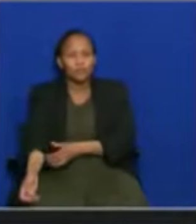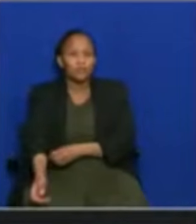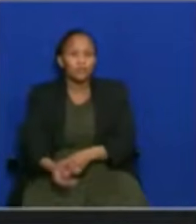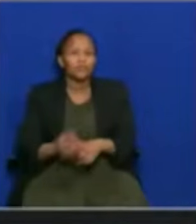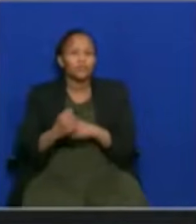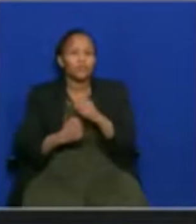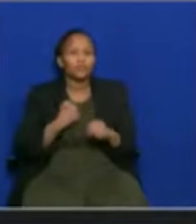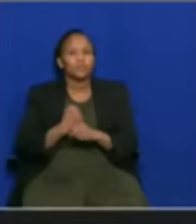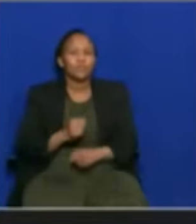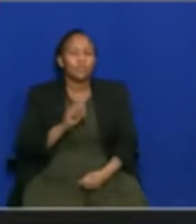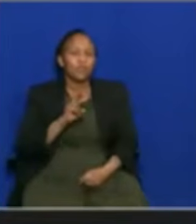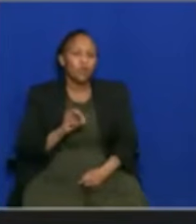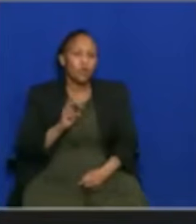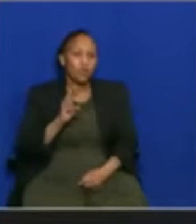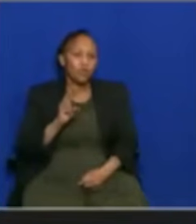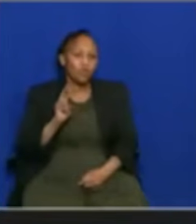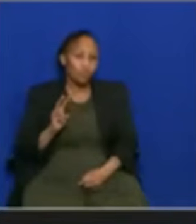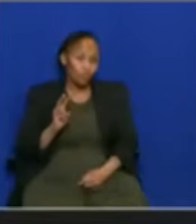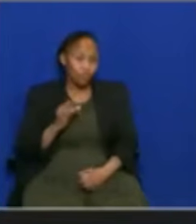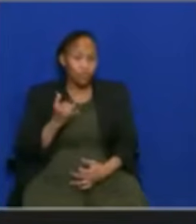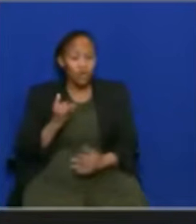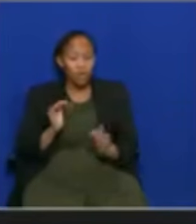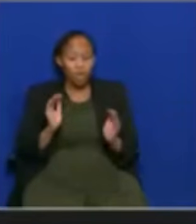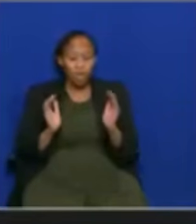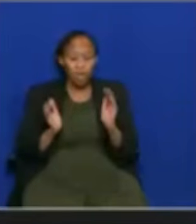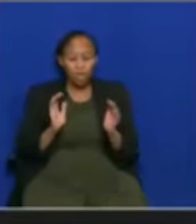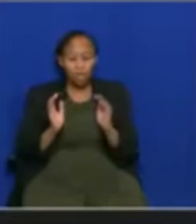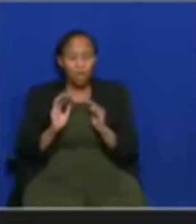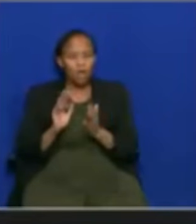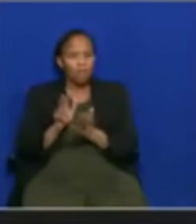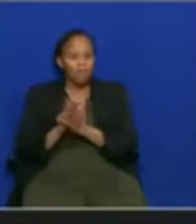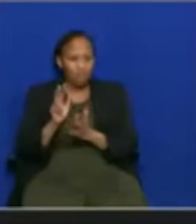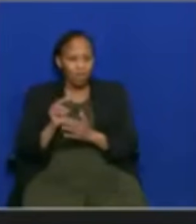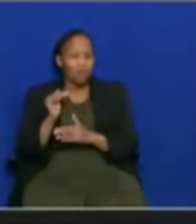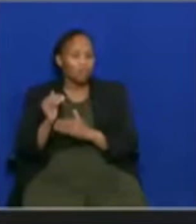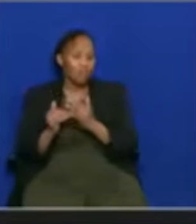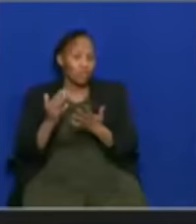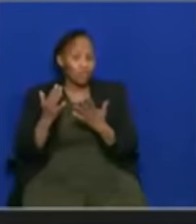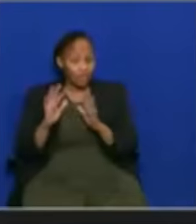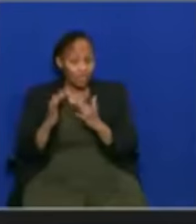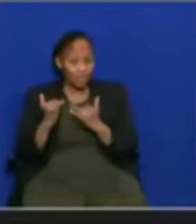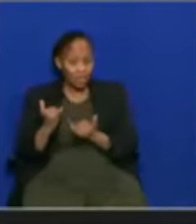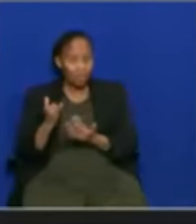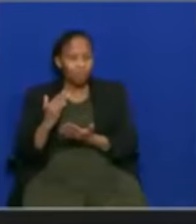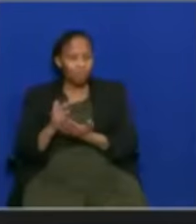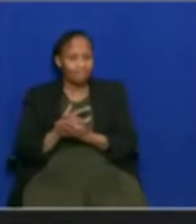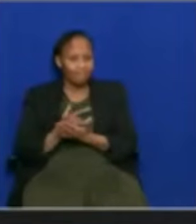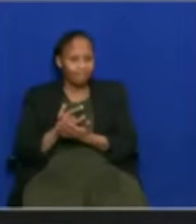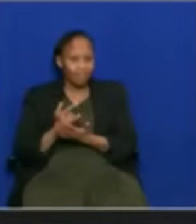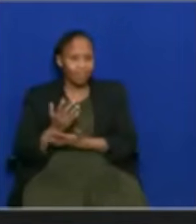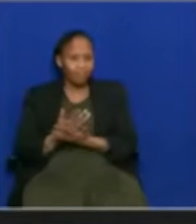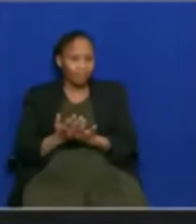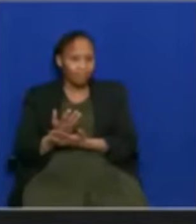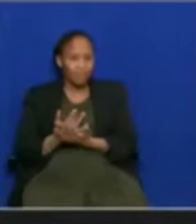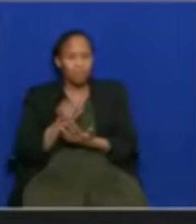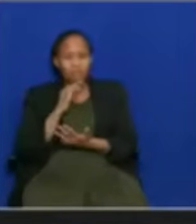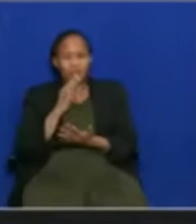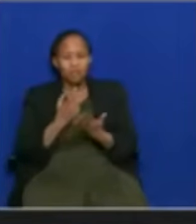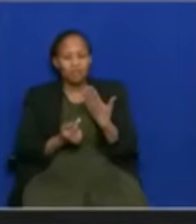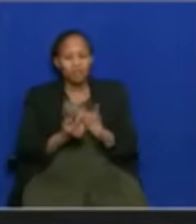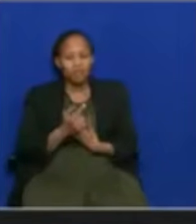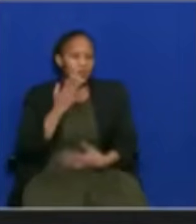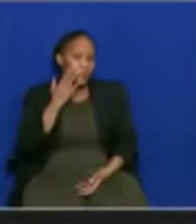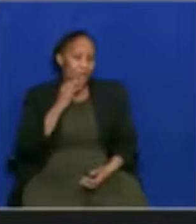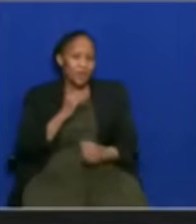the approval process that we've just discussed, this is what transpired in 2022. And in